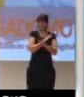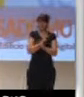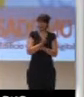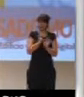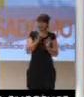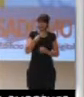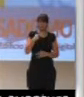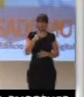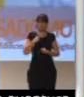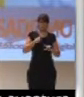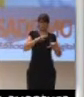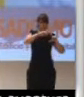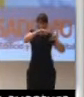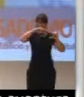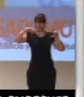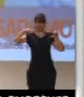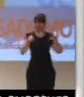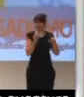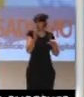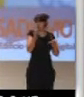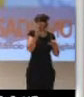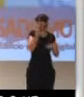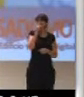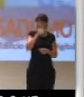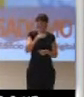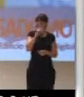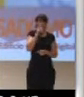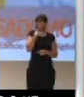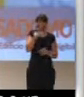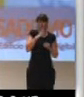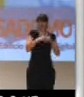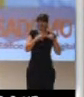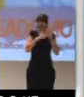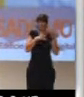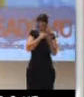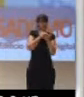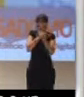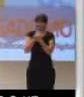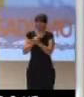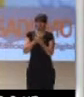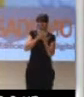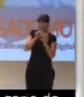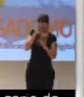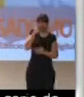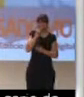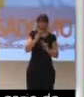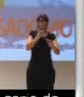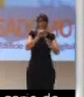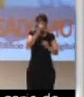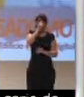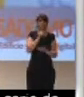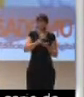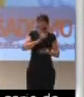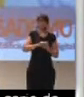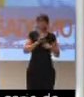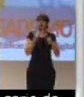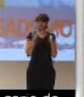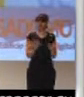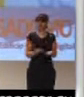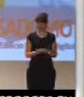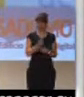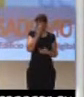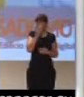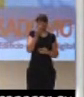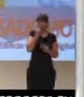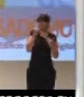a two-dimensional graphic where we do certain interaction tests in order to